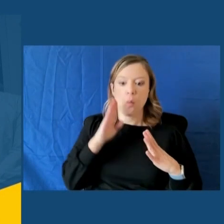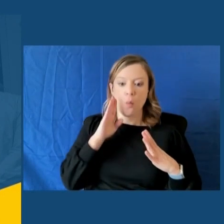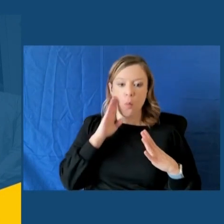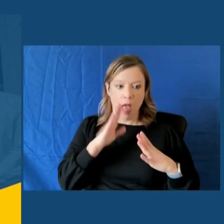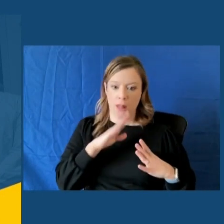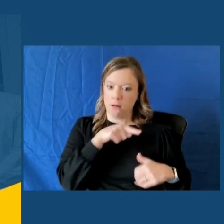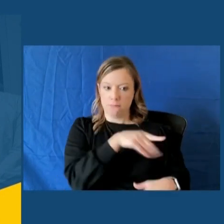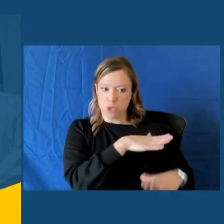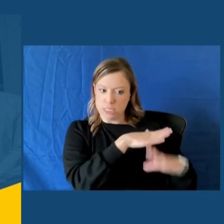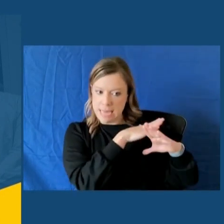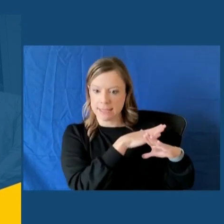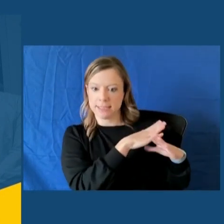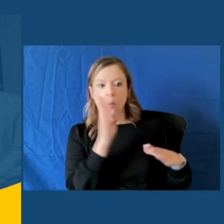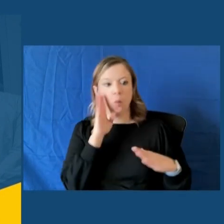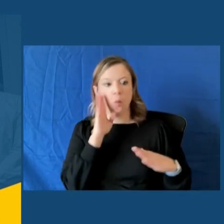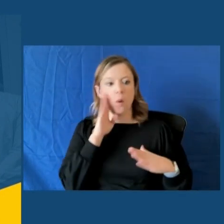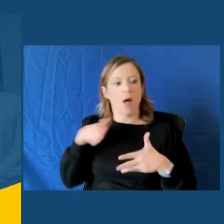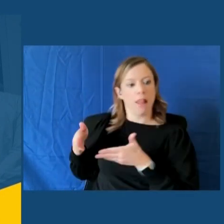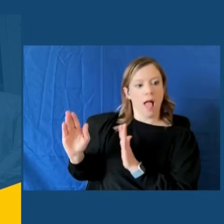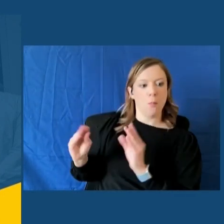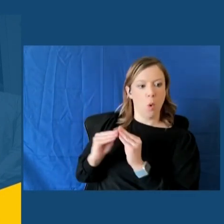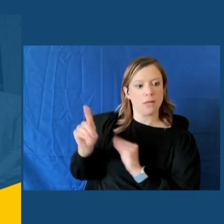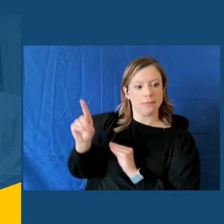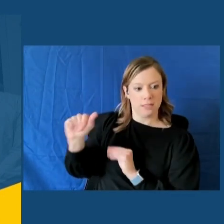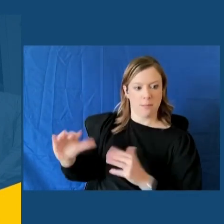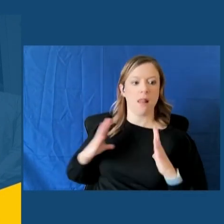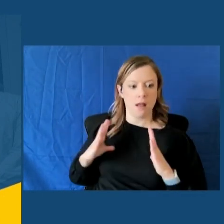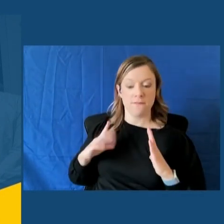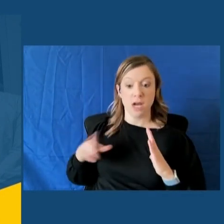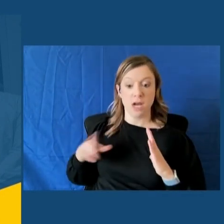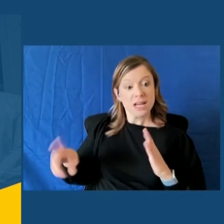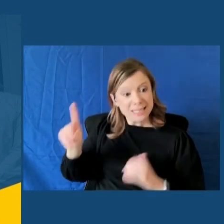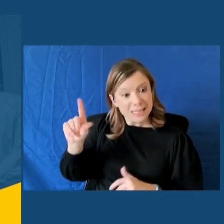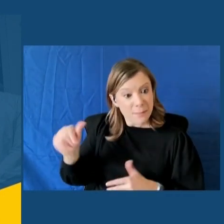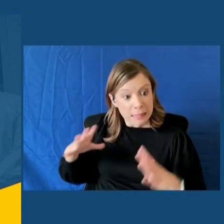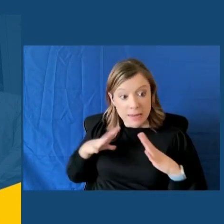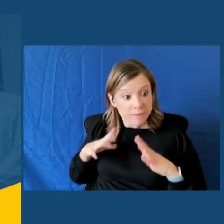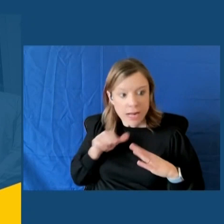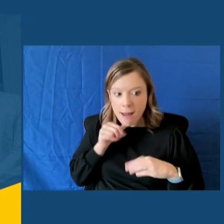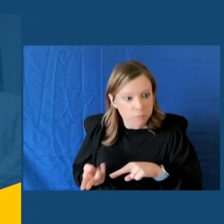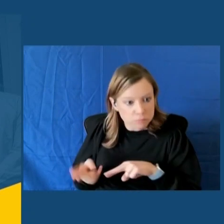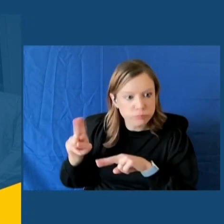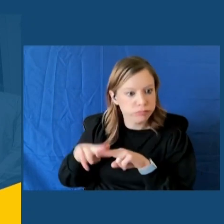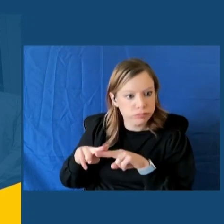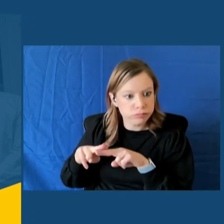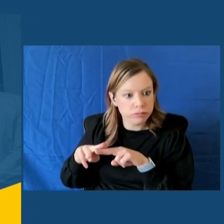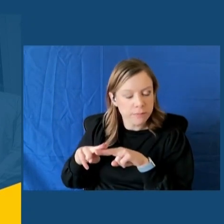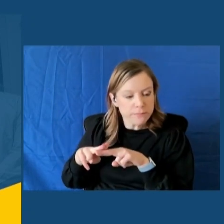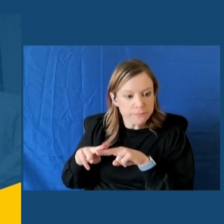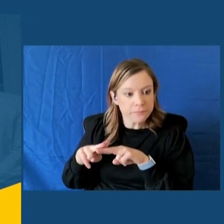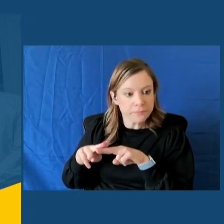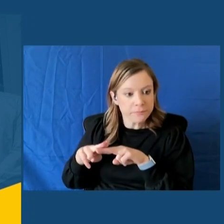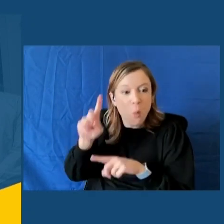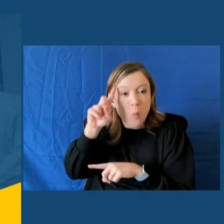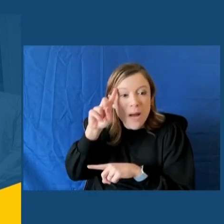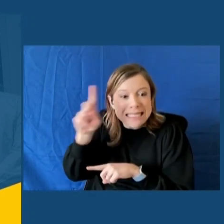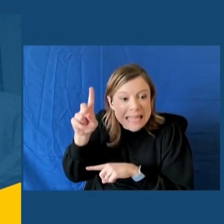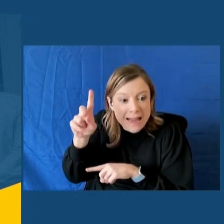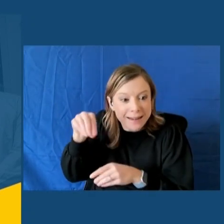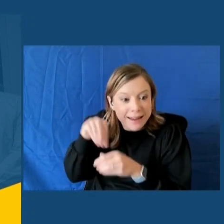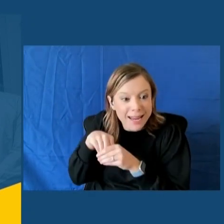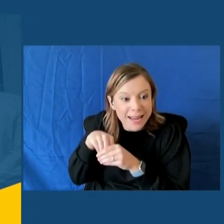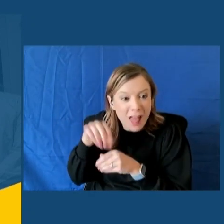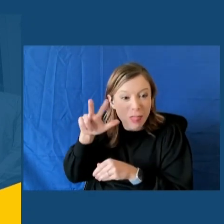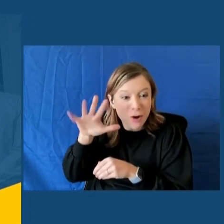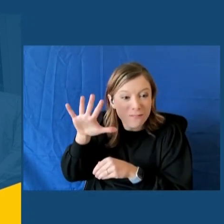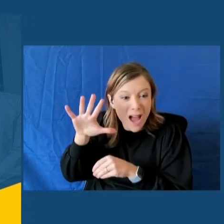disability leave has not been raised a penny in 35 years. What's the